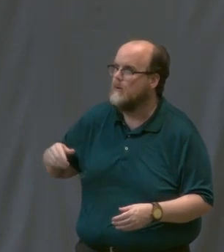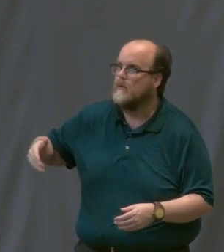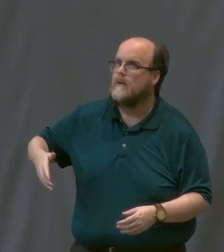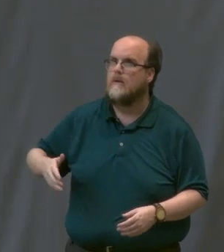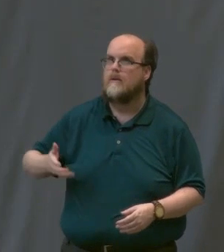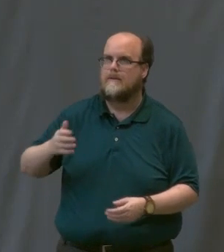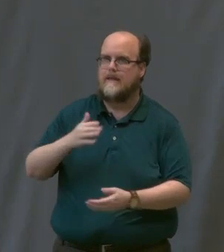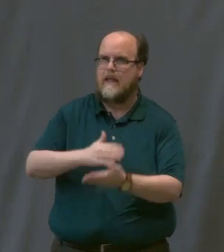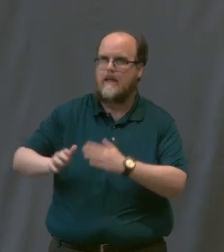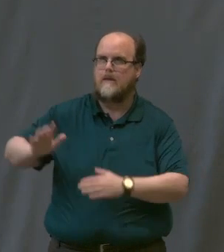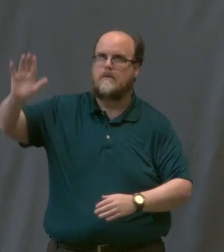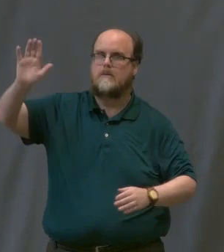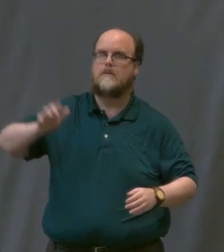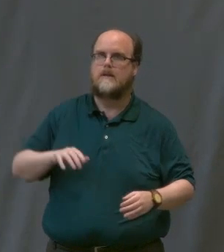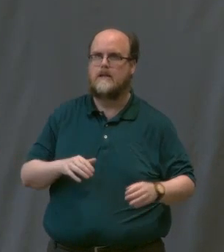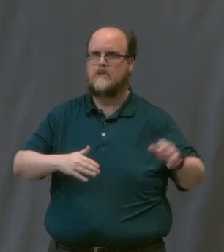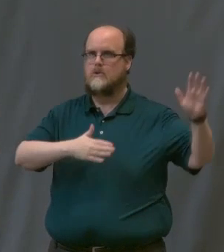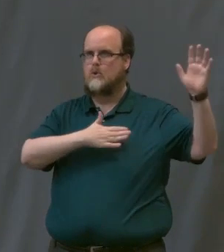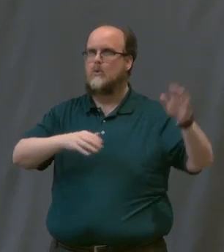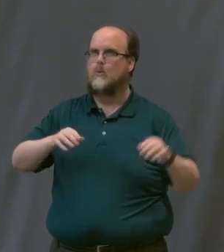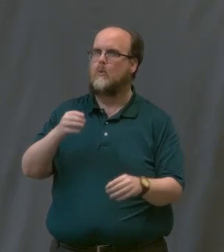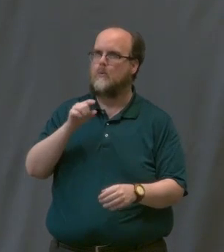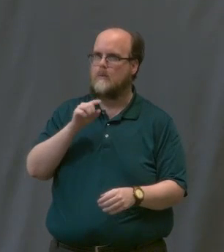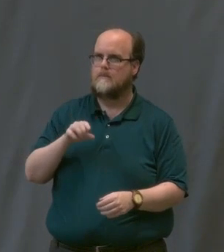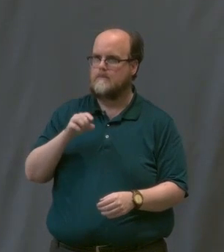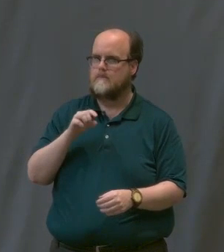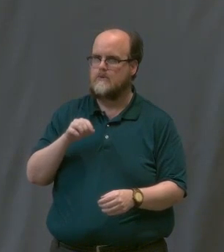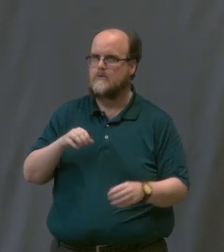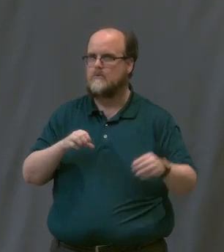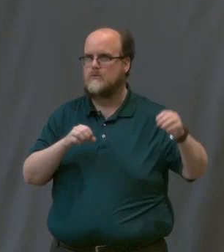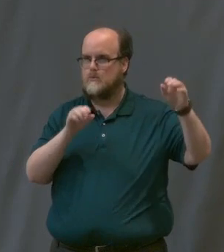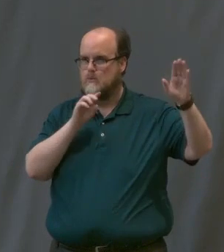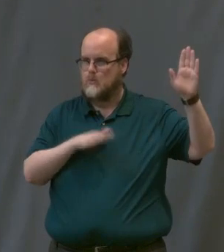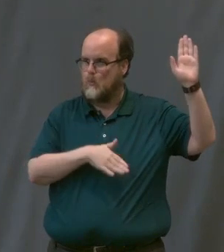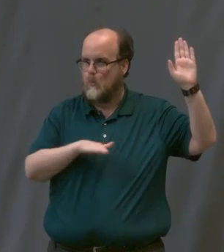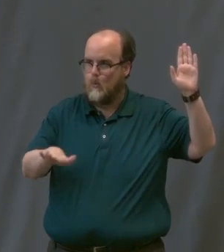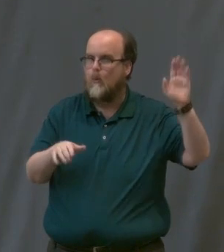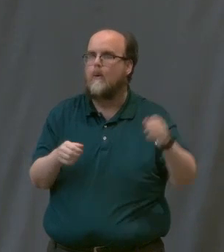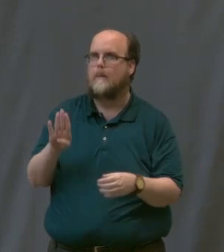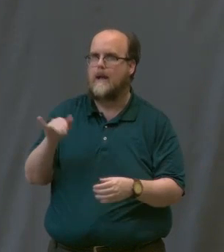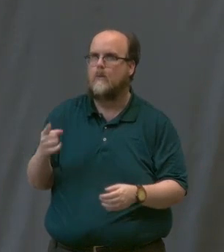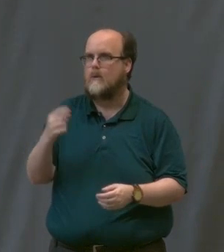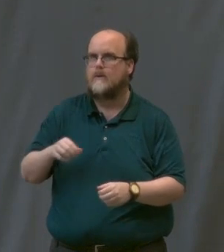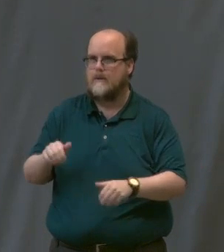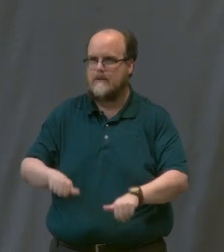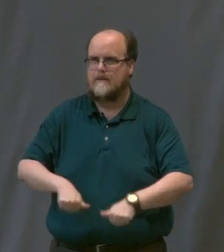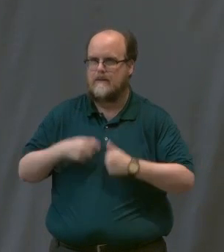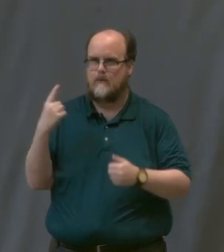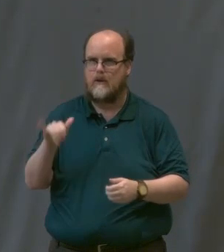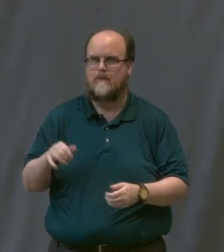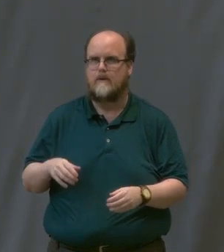to heaven and swore by him who lives forever and ever, who created heaven and the things that are in